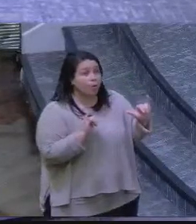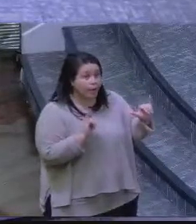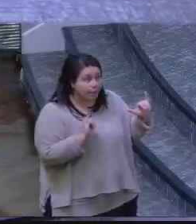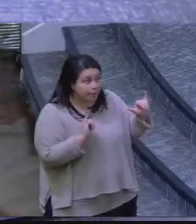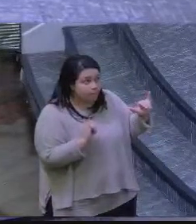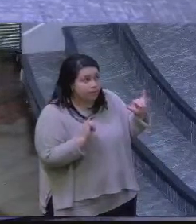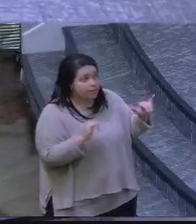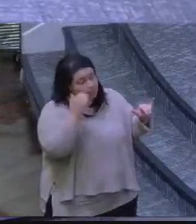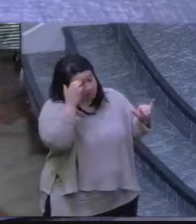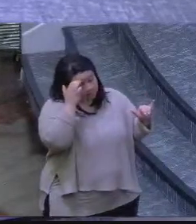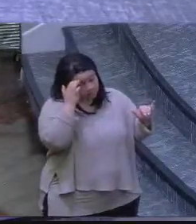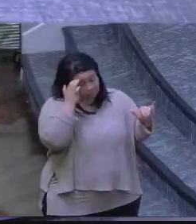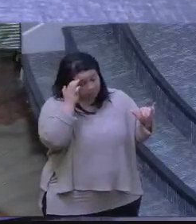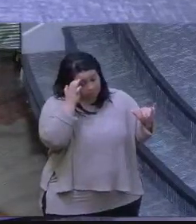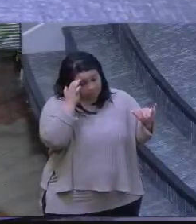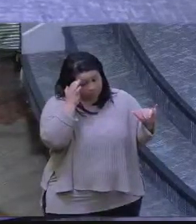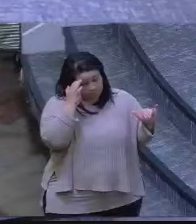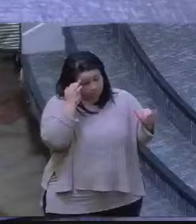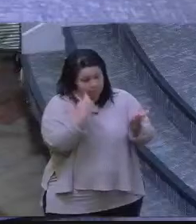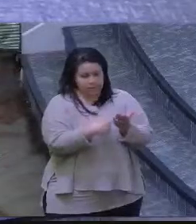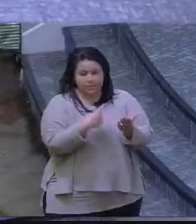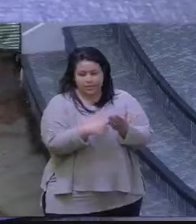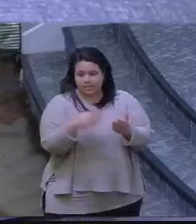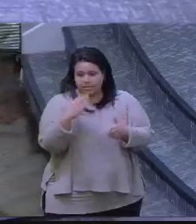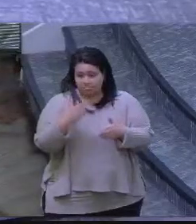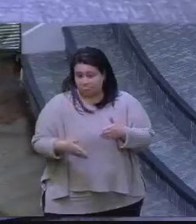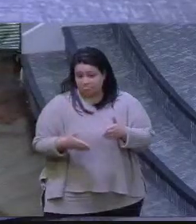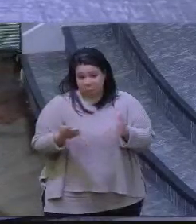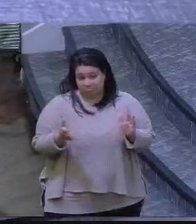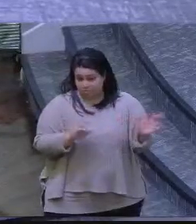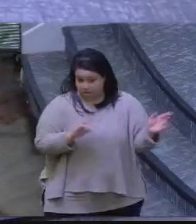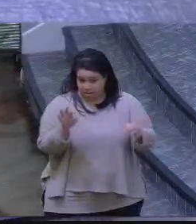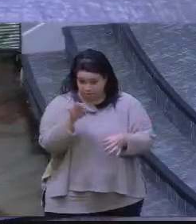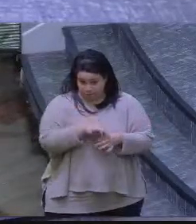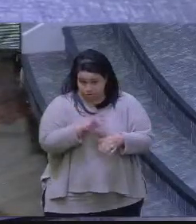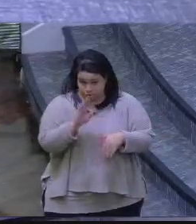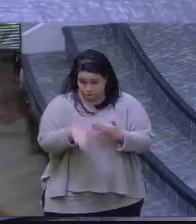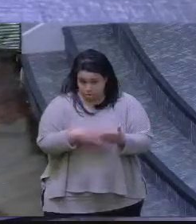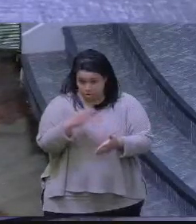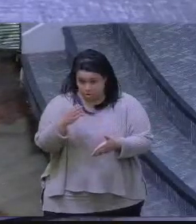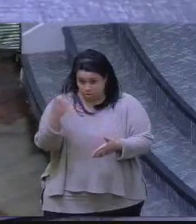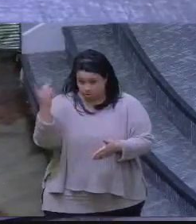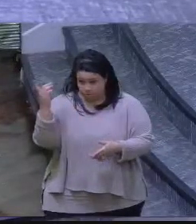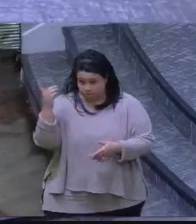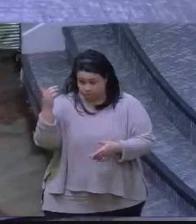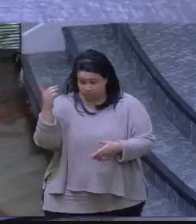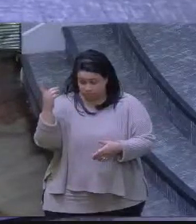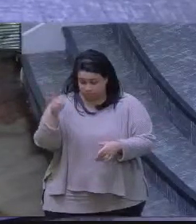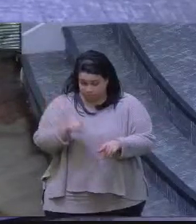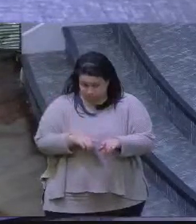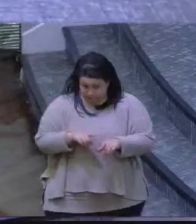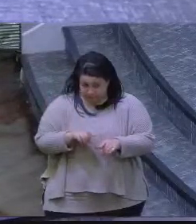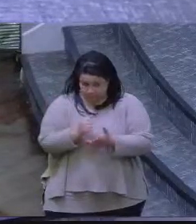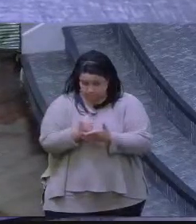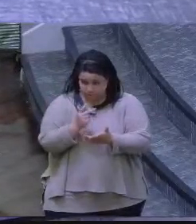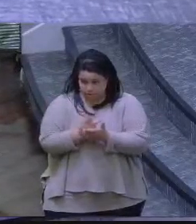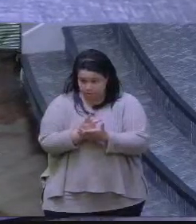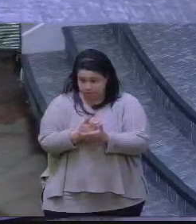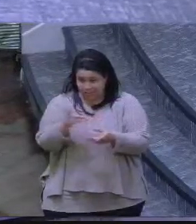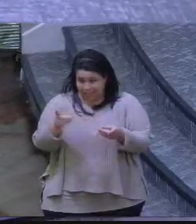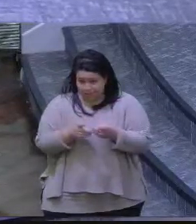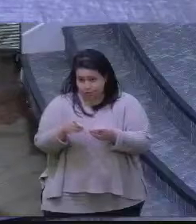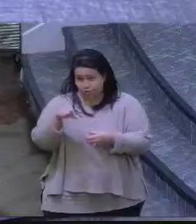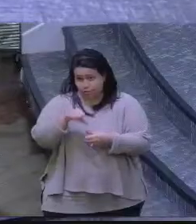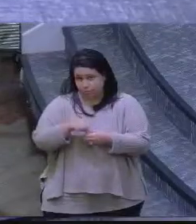discussion, and if we're ready to vote. Okay. All in favor of approving district fuel contract, raise your hand high